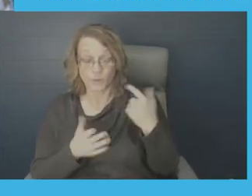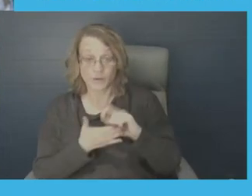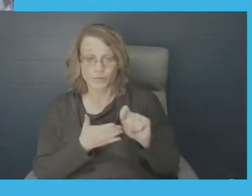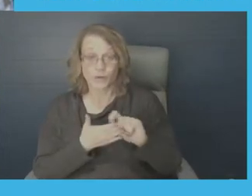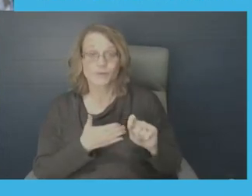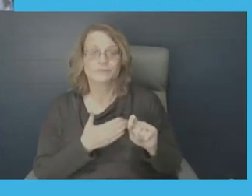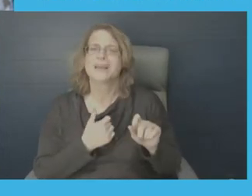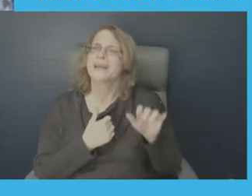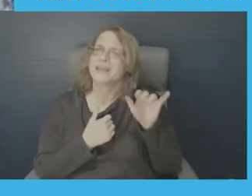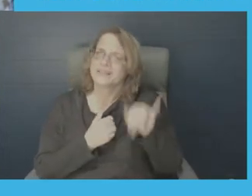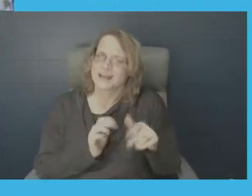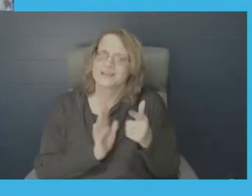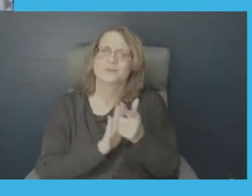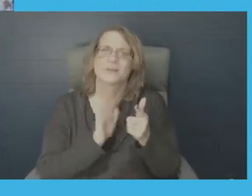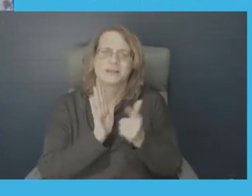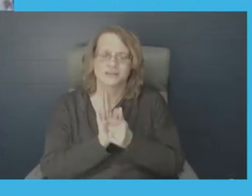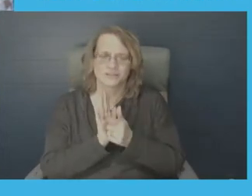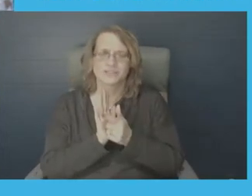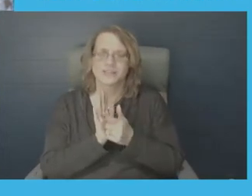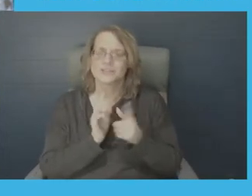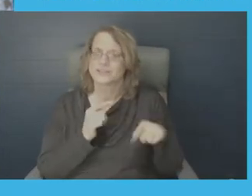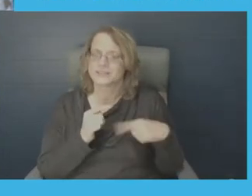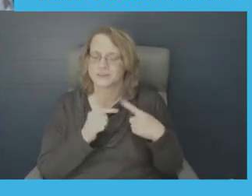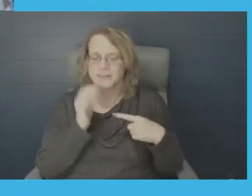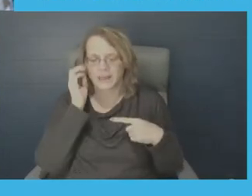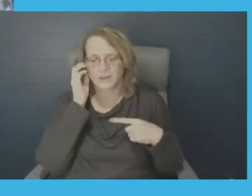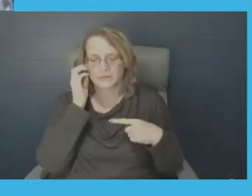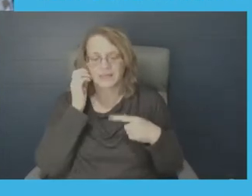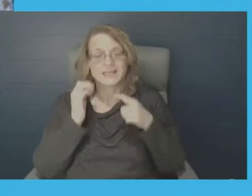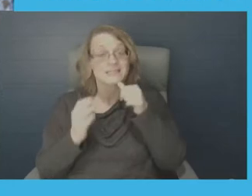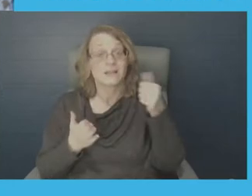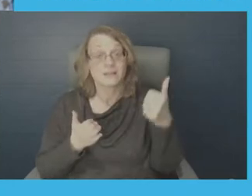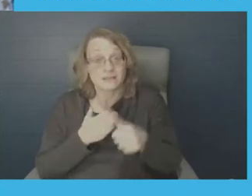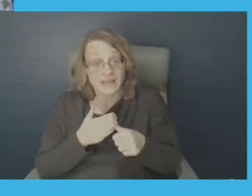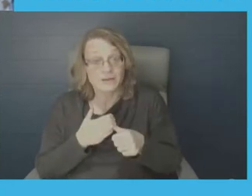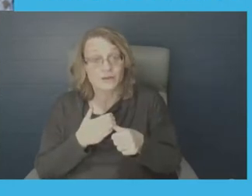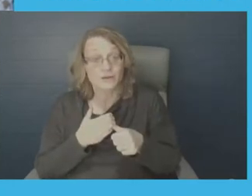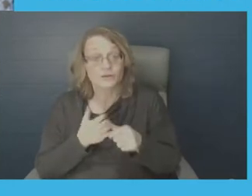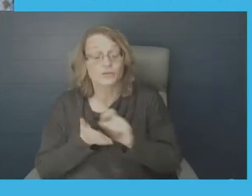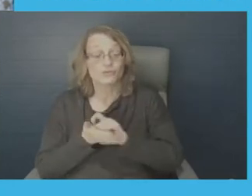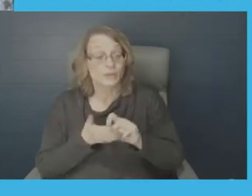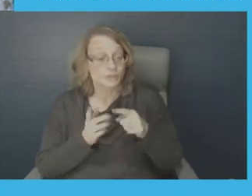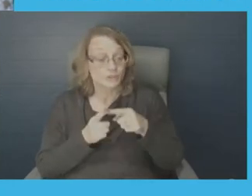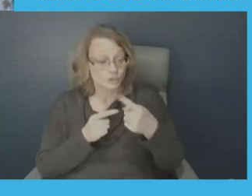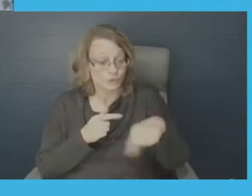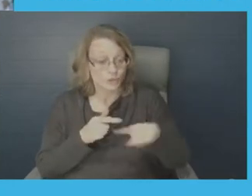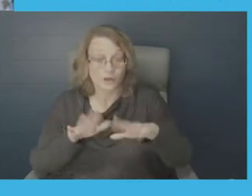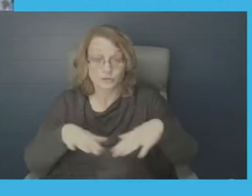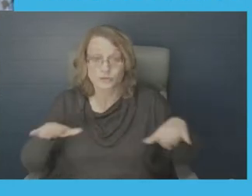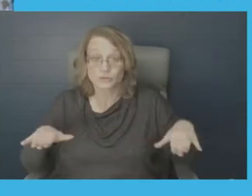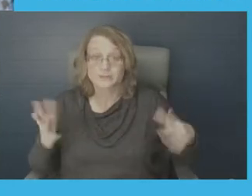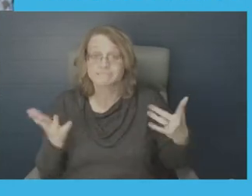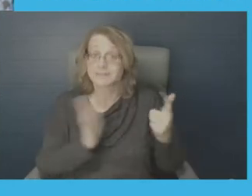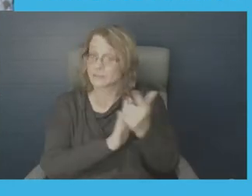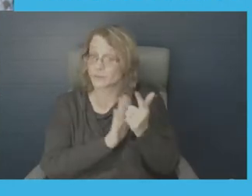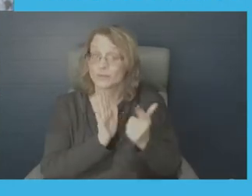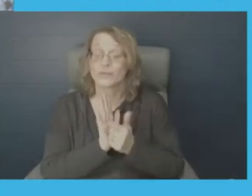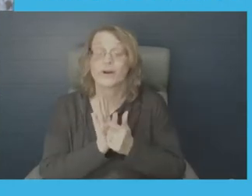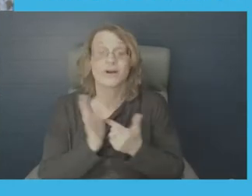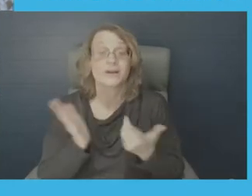But in the weeks and the months since I wrote that letter, it occurred to me that that's what legislation is. It's a letter to our